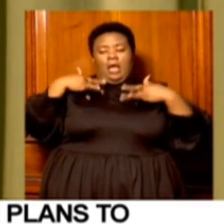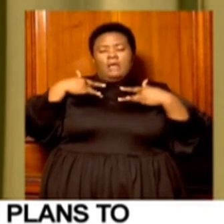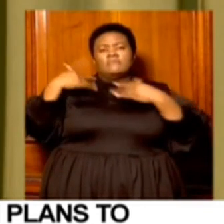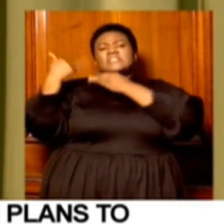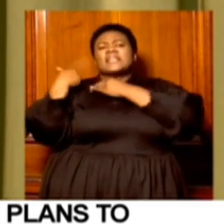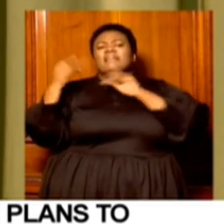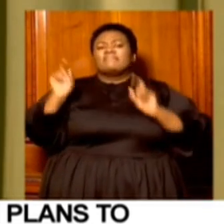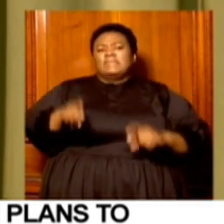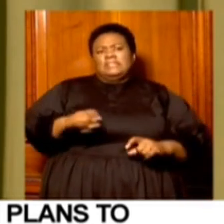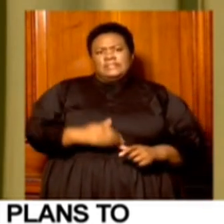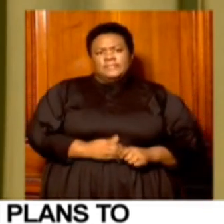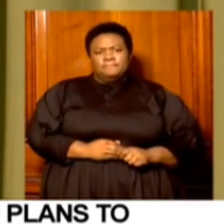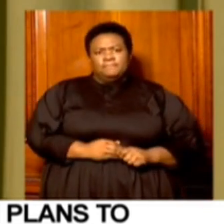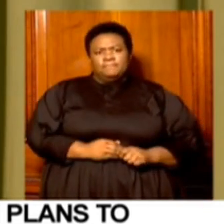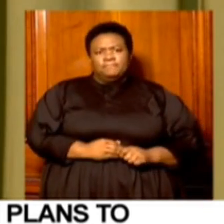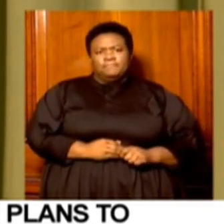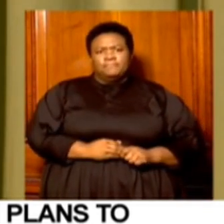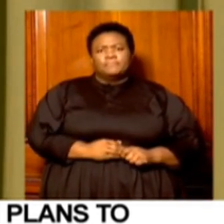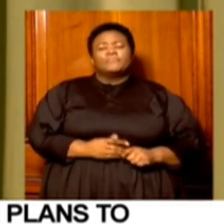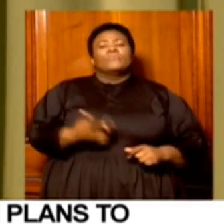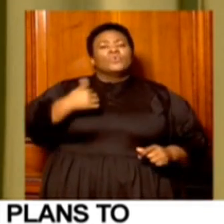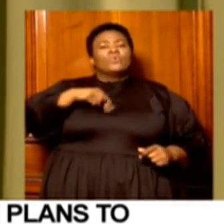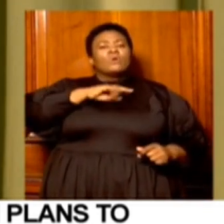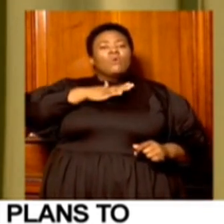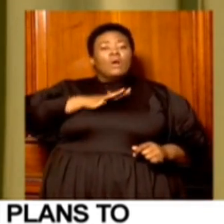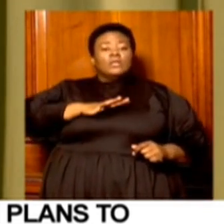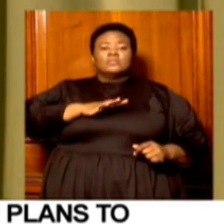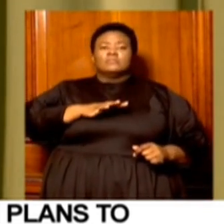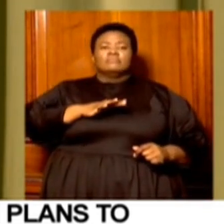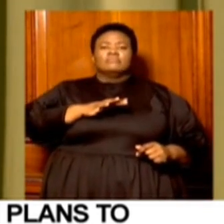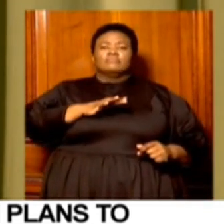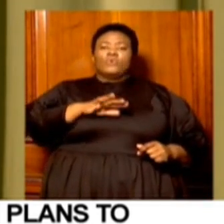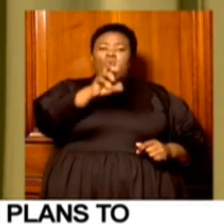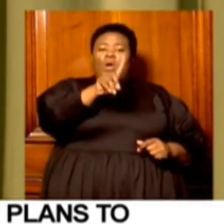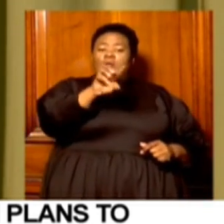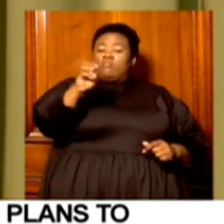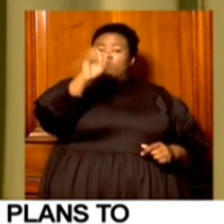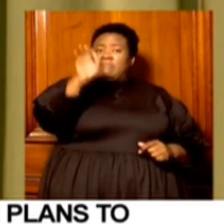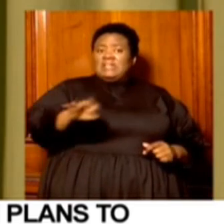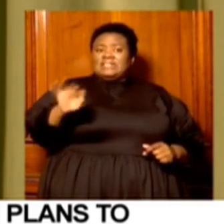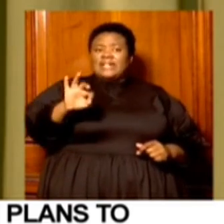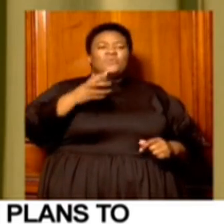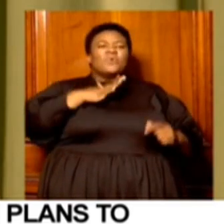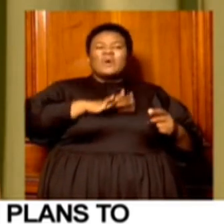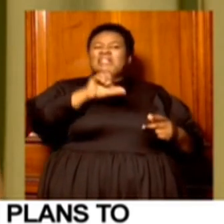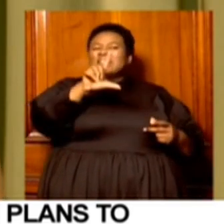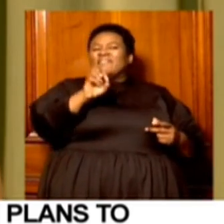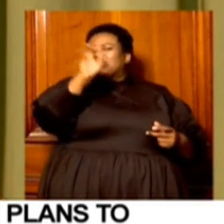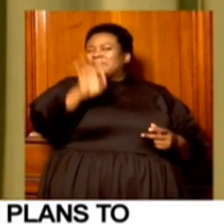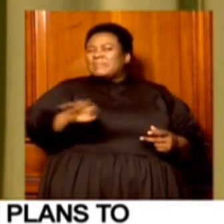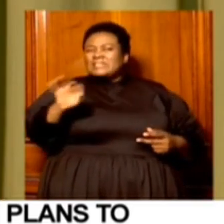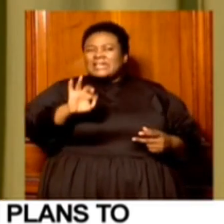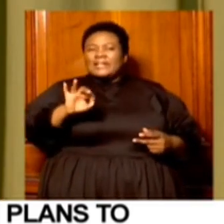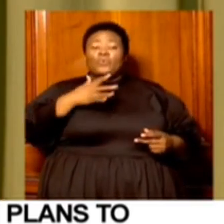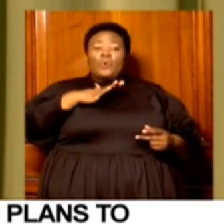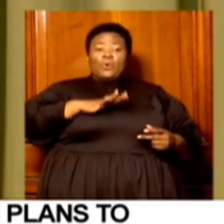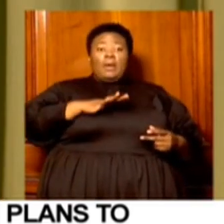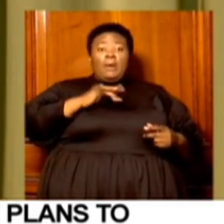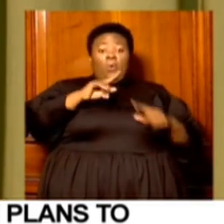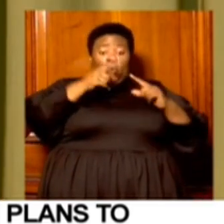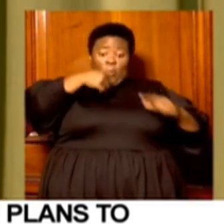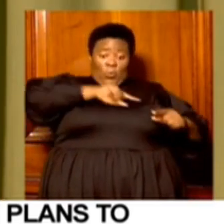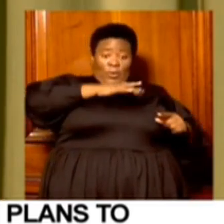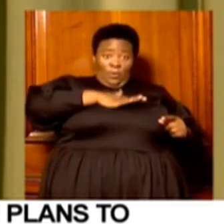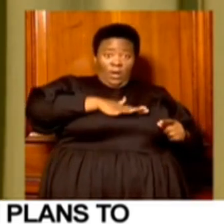And we want no 100%. We want no 70%. We want 50%,